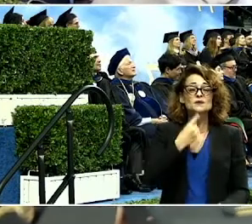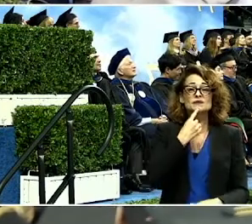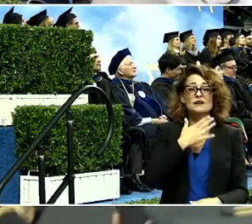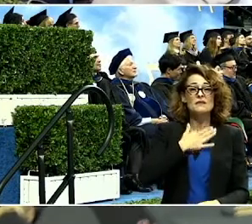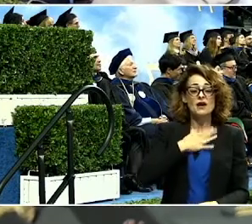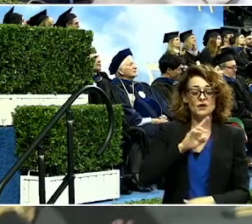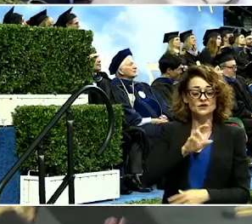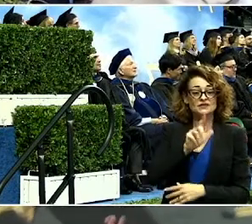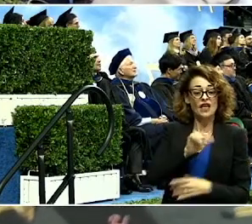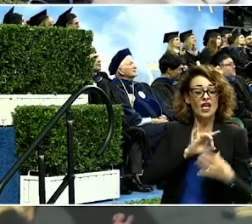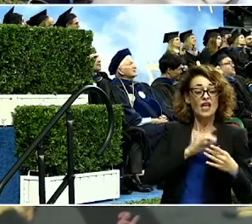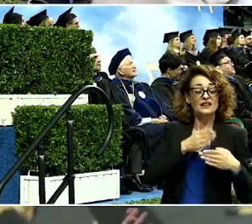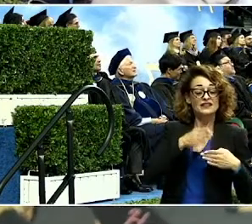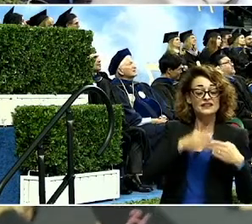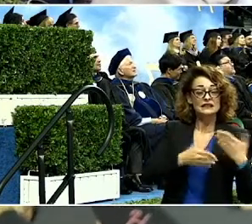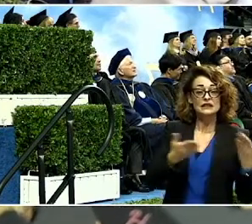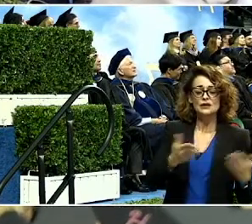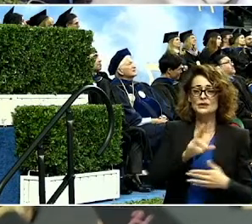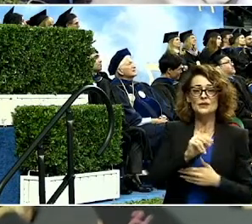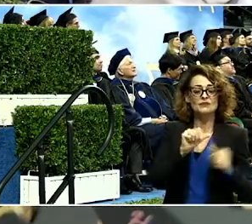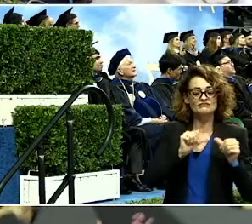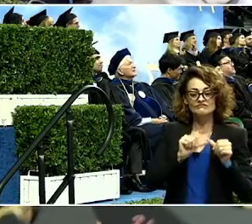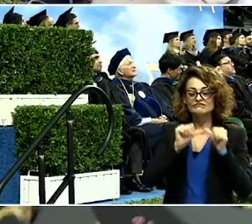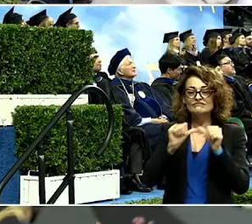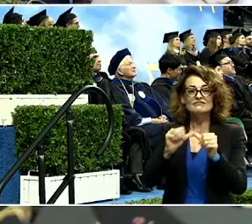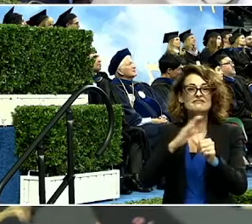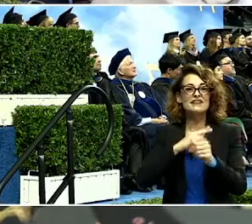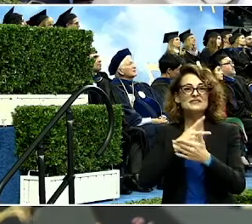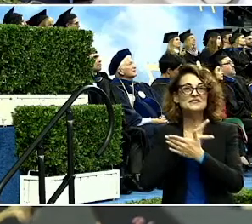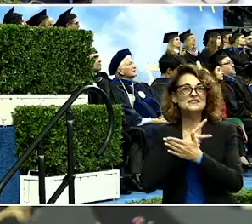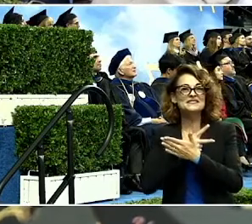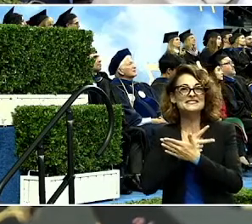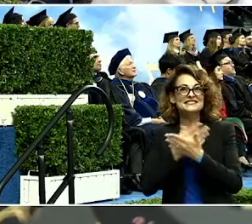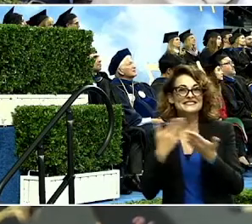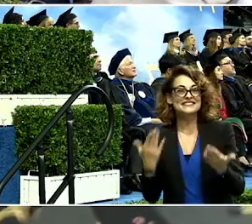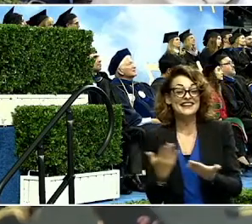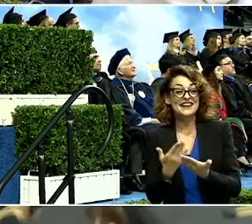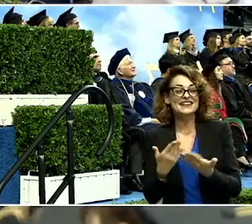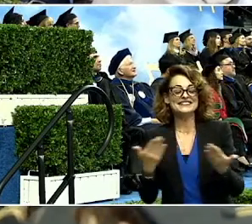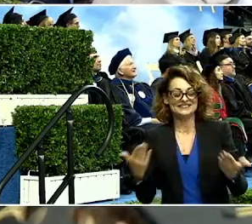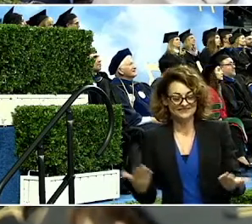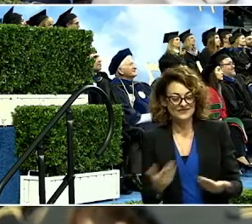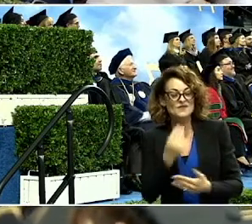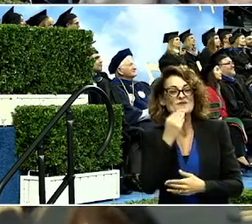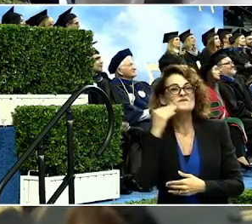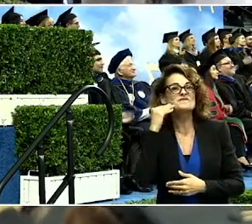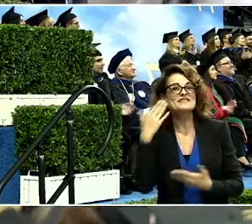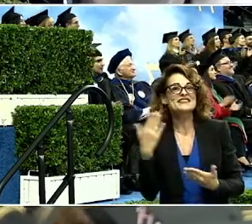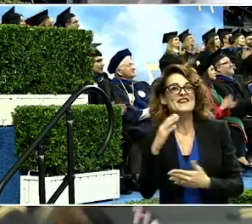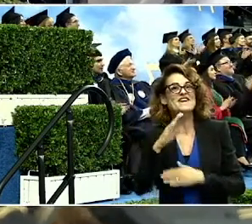I'll be continuing my graduate education at the only place I call home this upcoming fall.